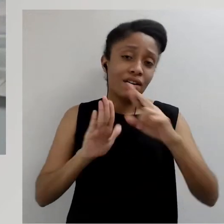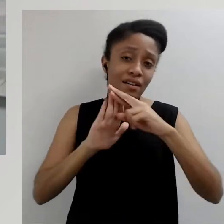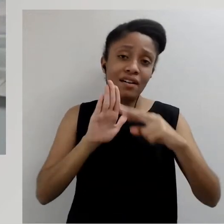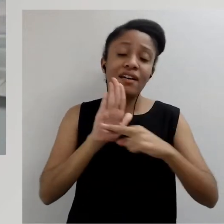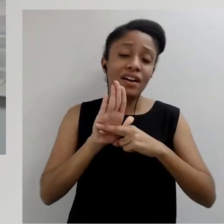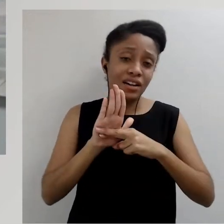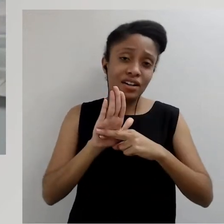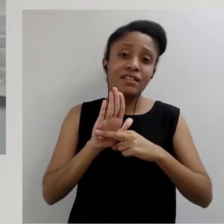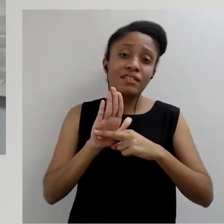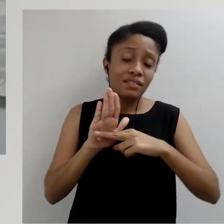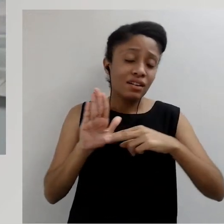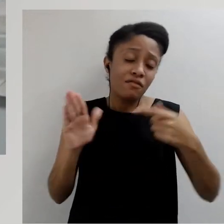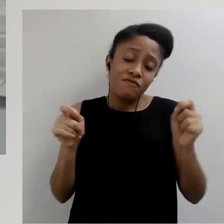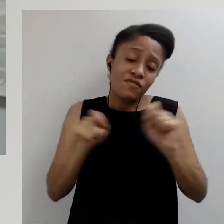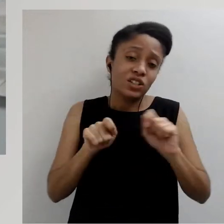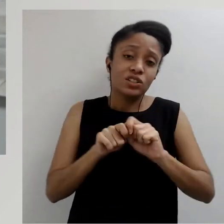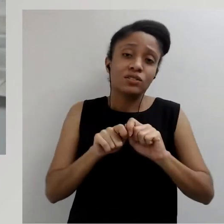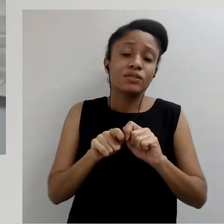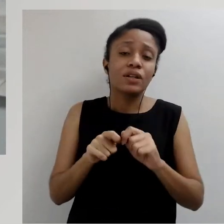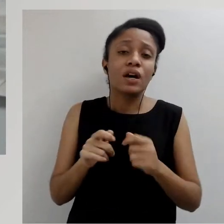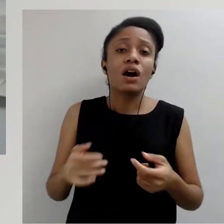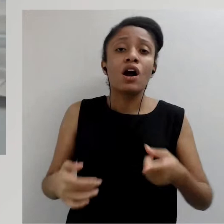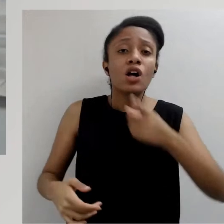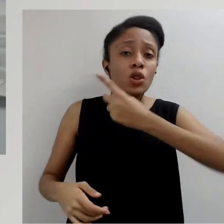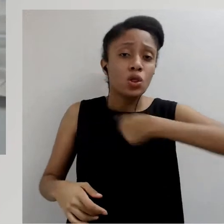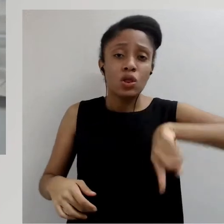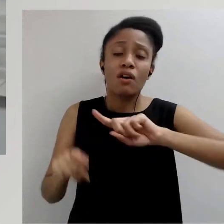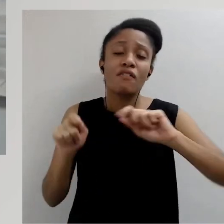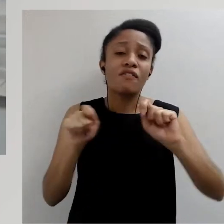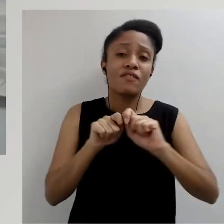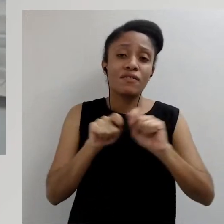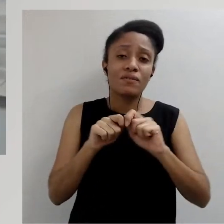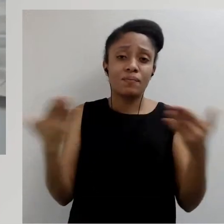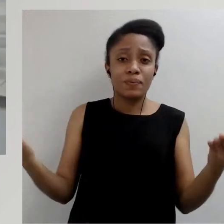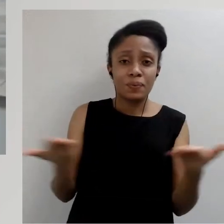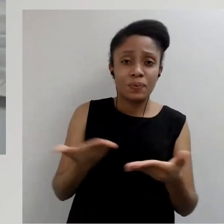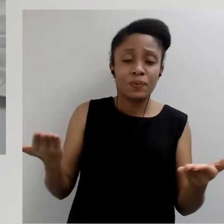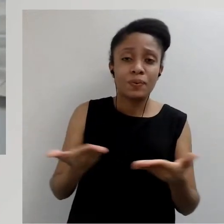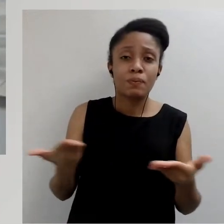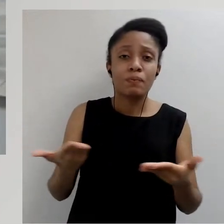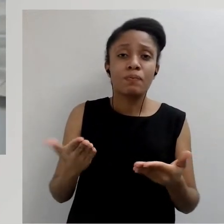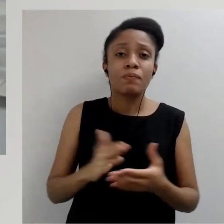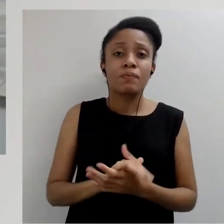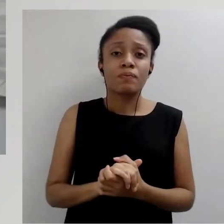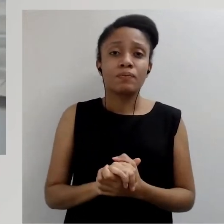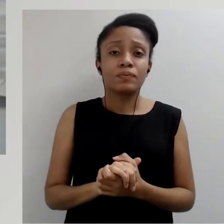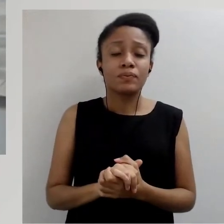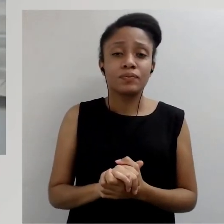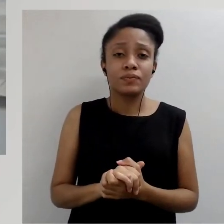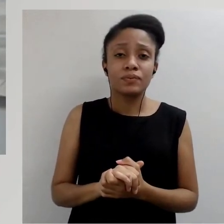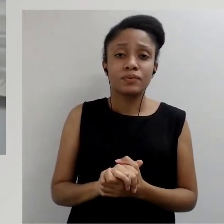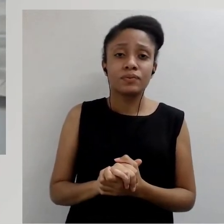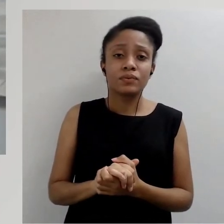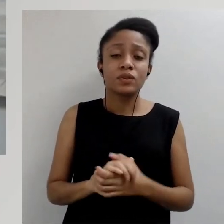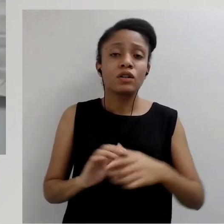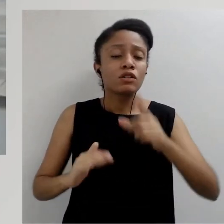part of the game. We have to follow the rules, and what we are doing now is to bring the possibility of